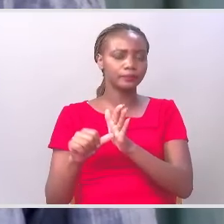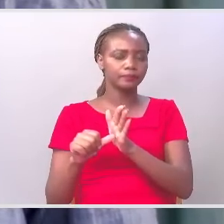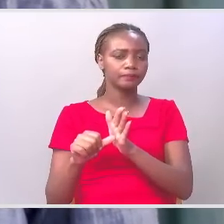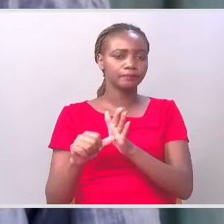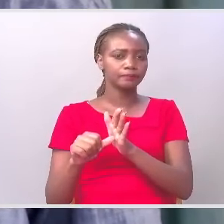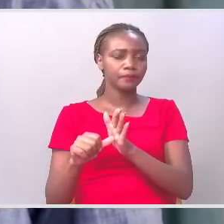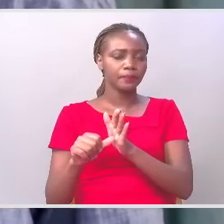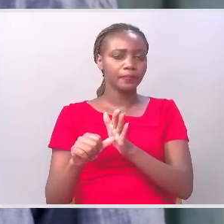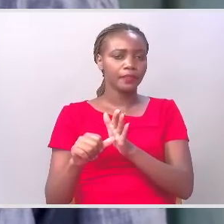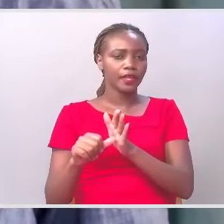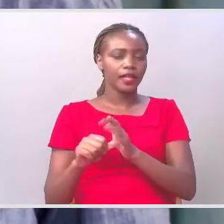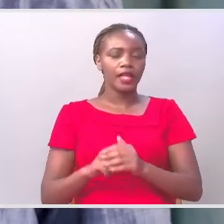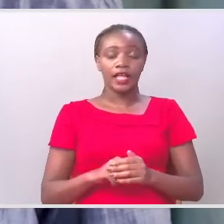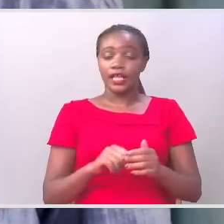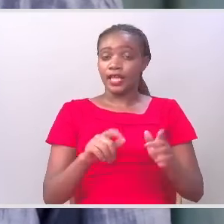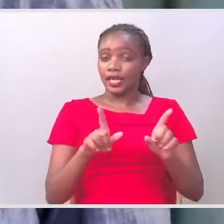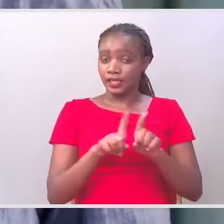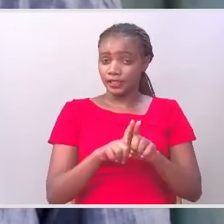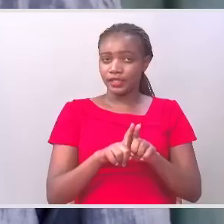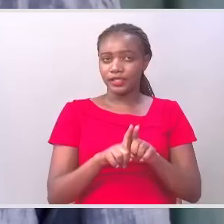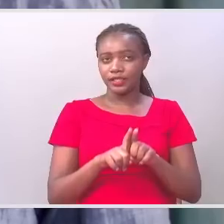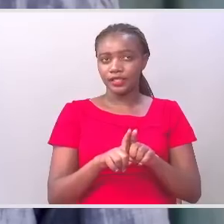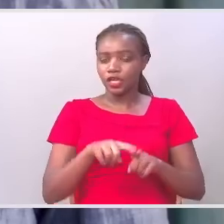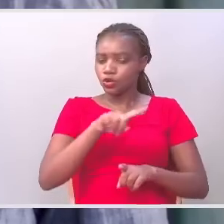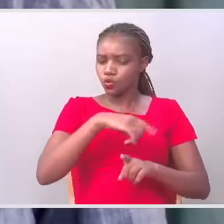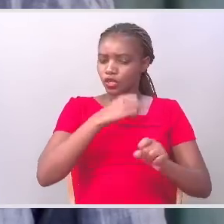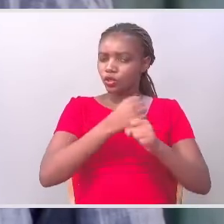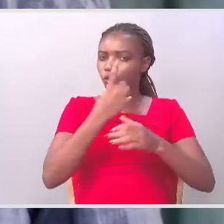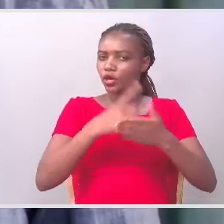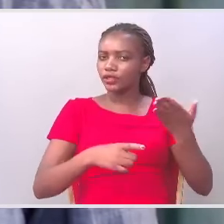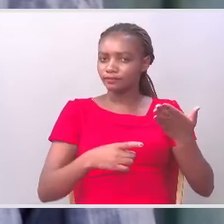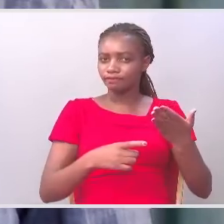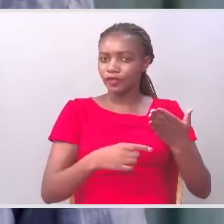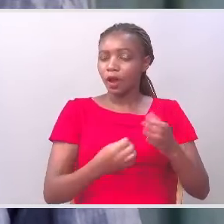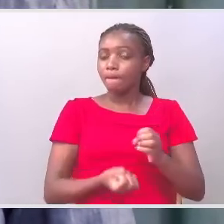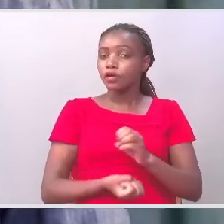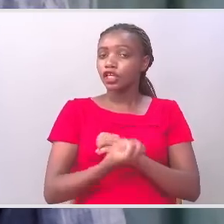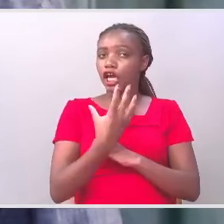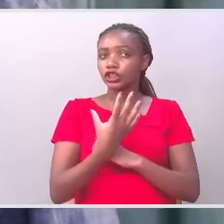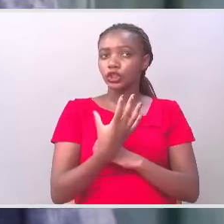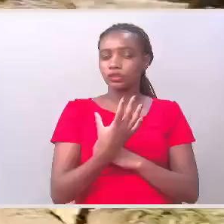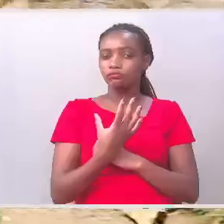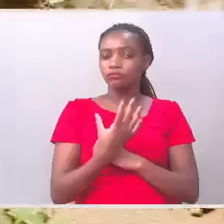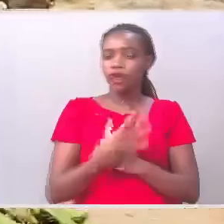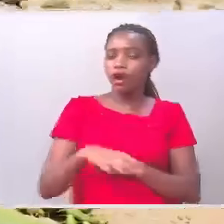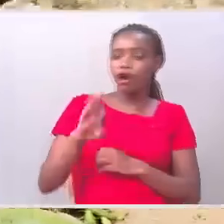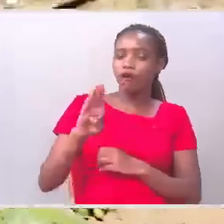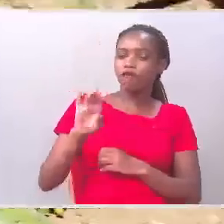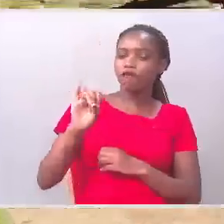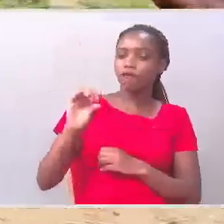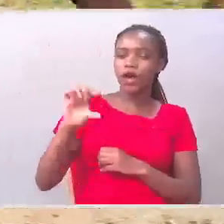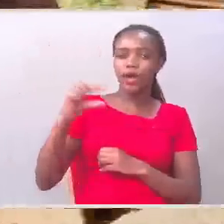invasive species. And part of what we do is production of biogas.